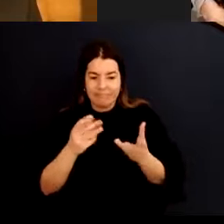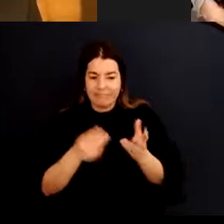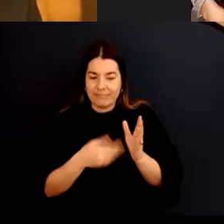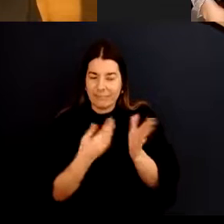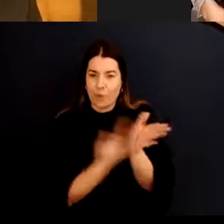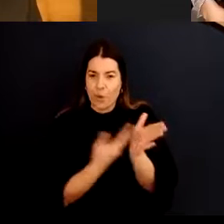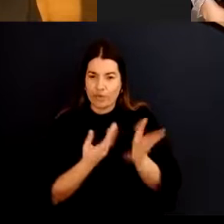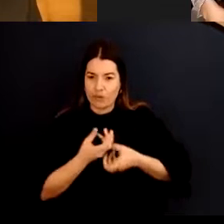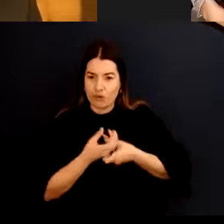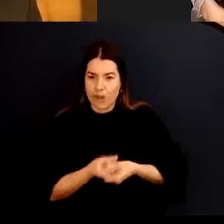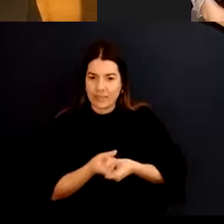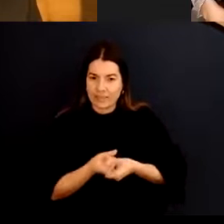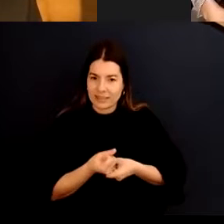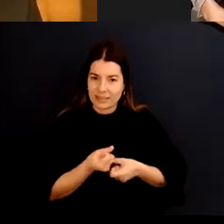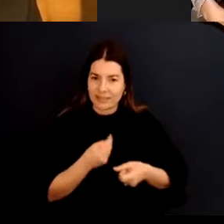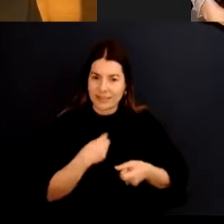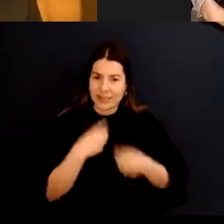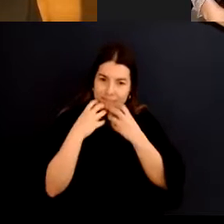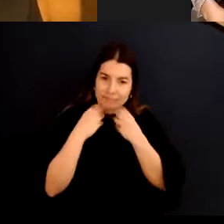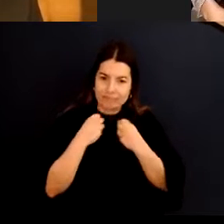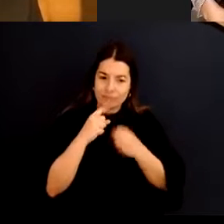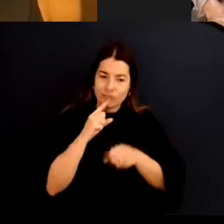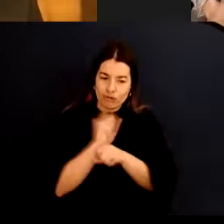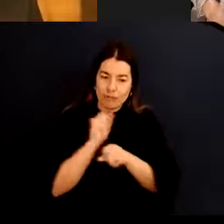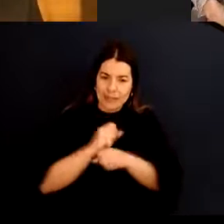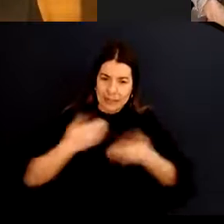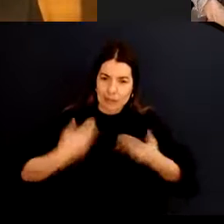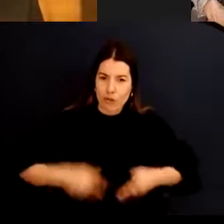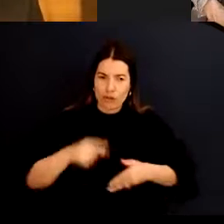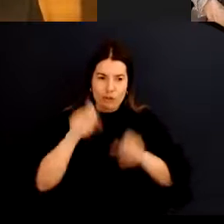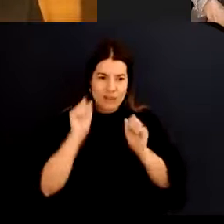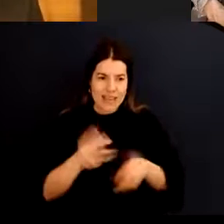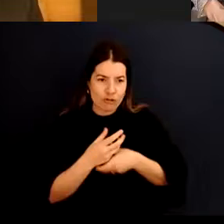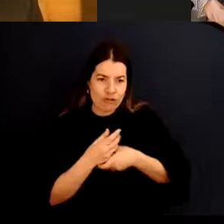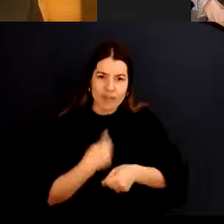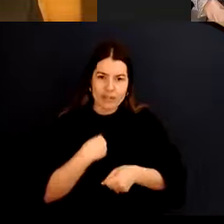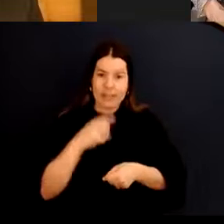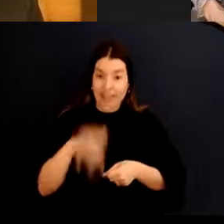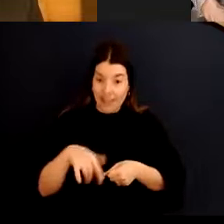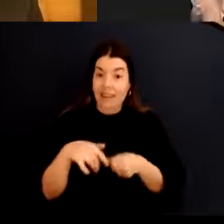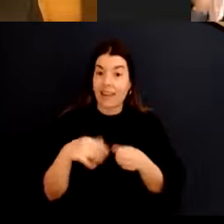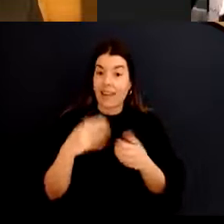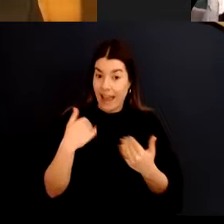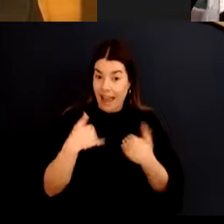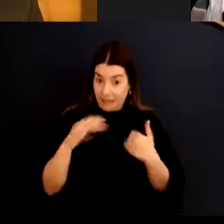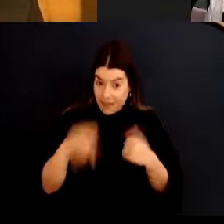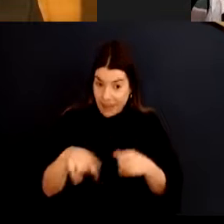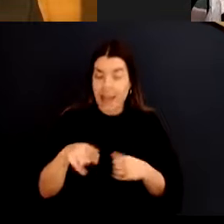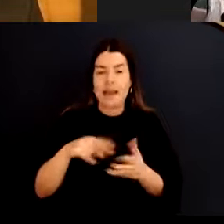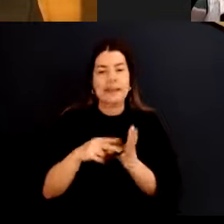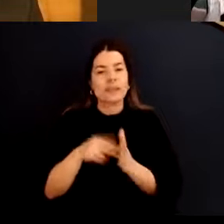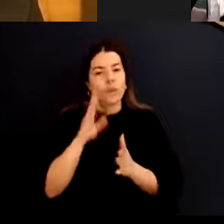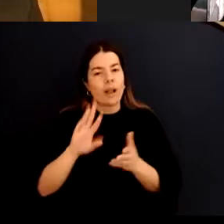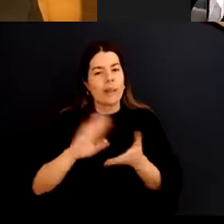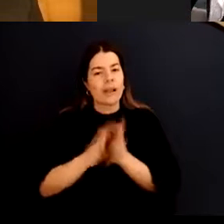real person that can be trusted. And when you're that, then you become a role model. Role model doesn't Thank come you. first.